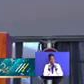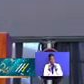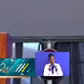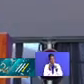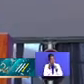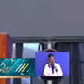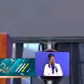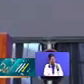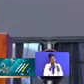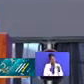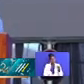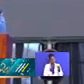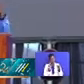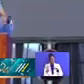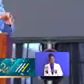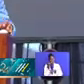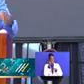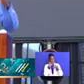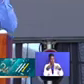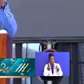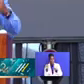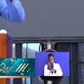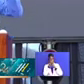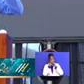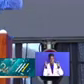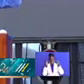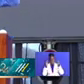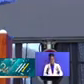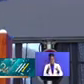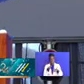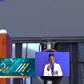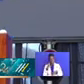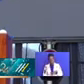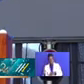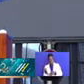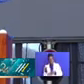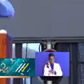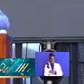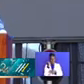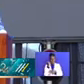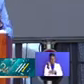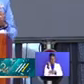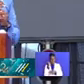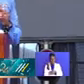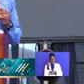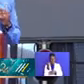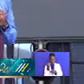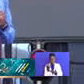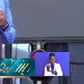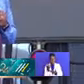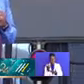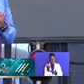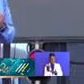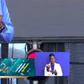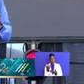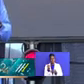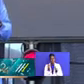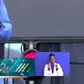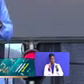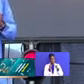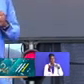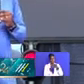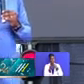rise or not let me tell you if you dear want to rise he will put all manner of